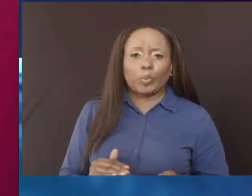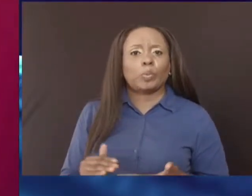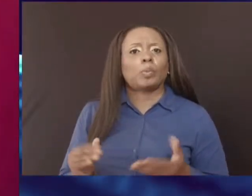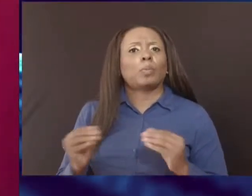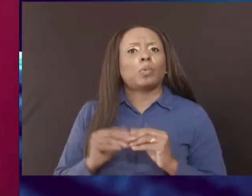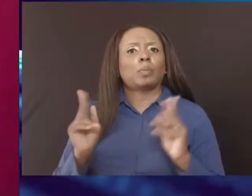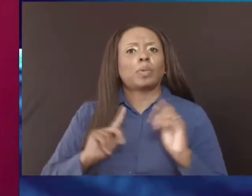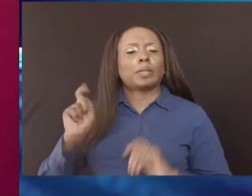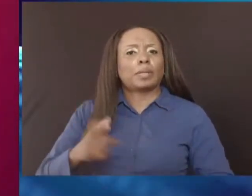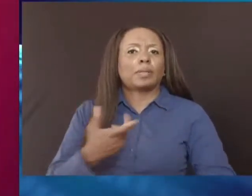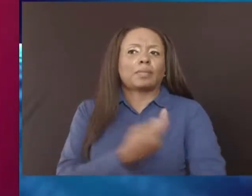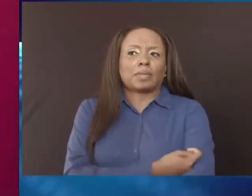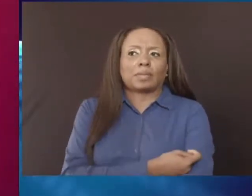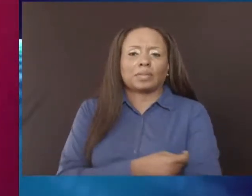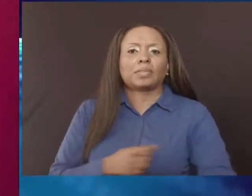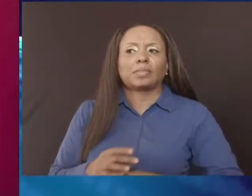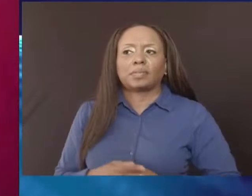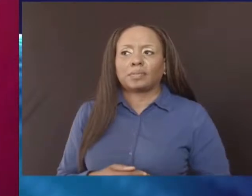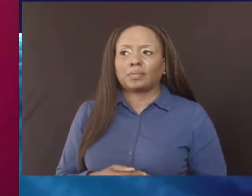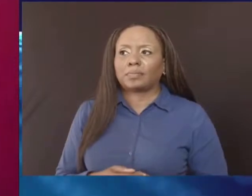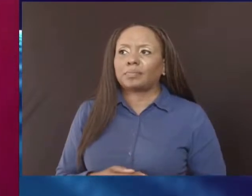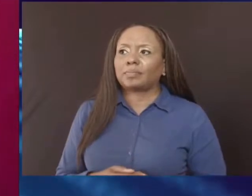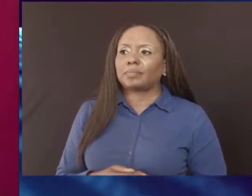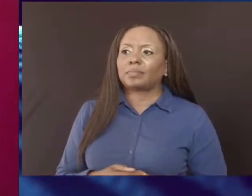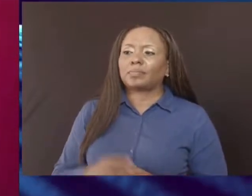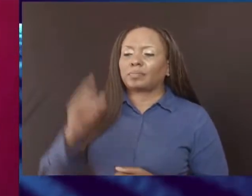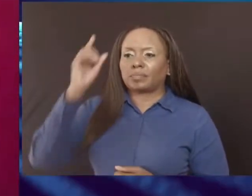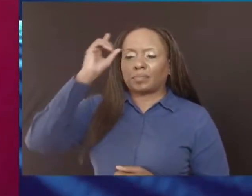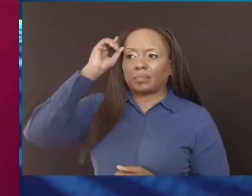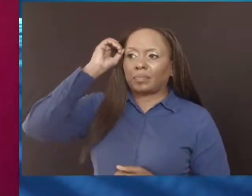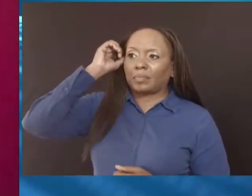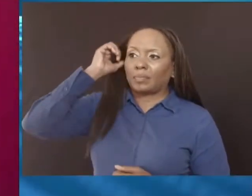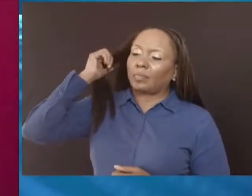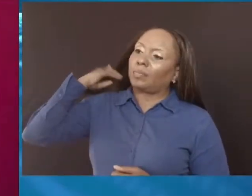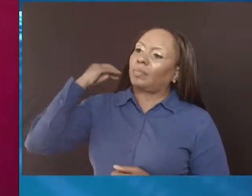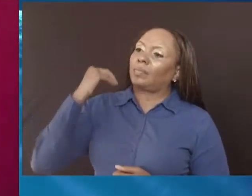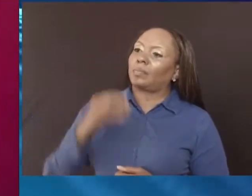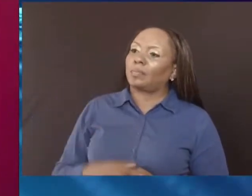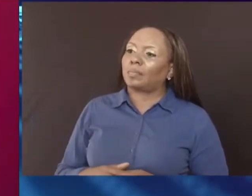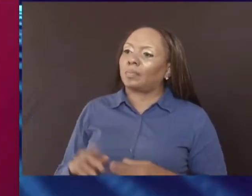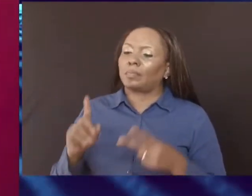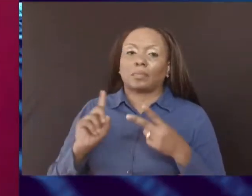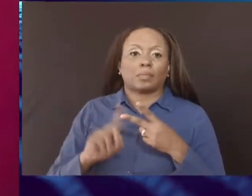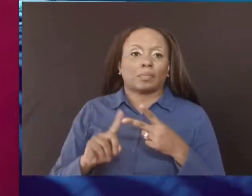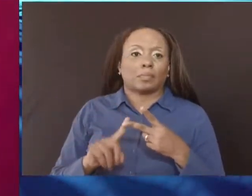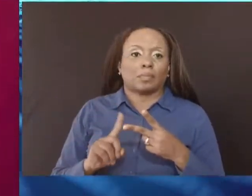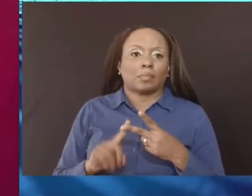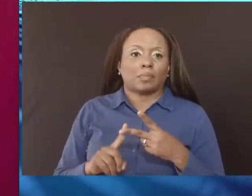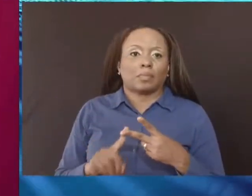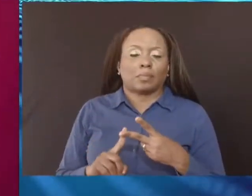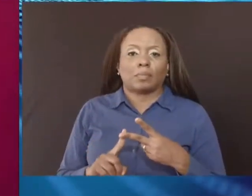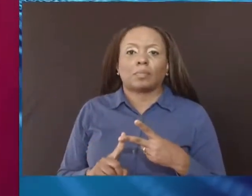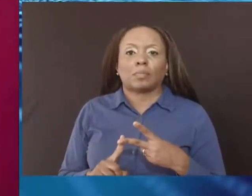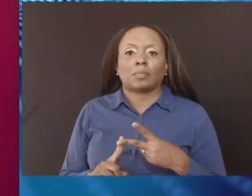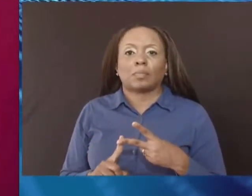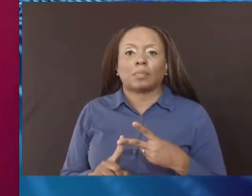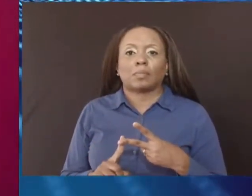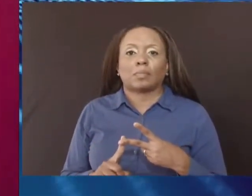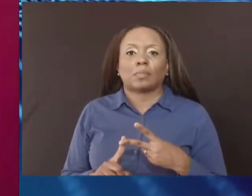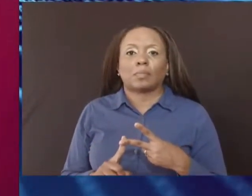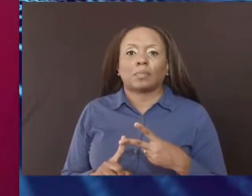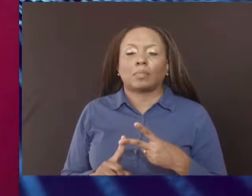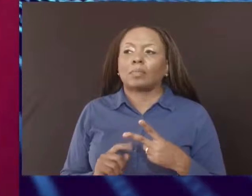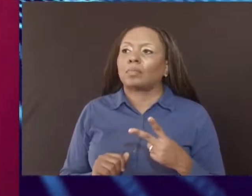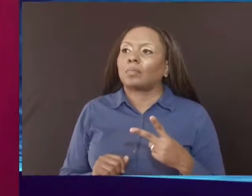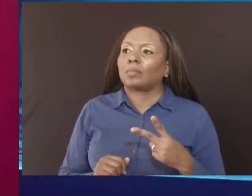COVID-19. Okay? And the other thing is we need people to understand the other